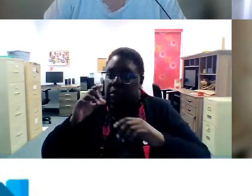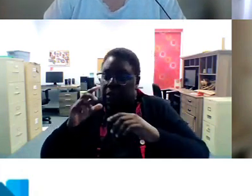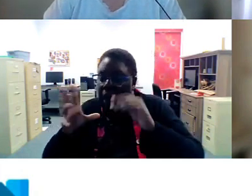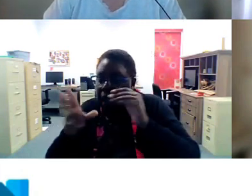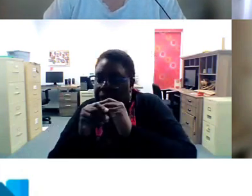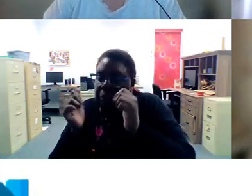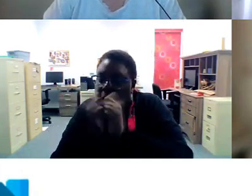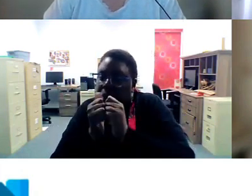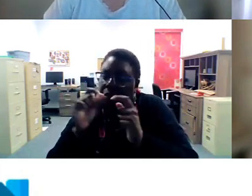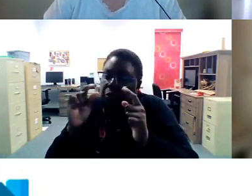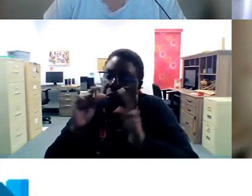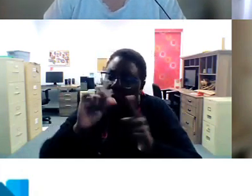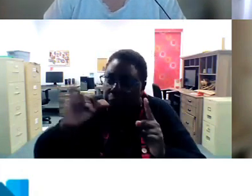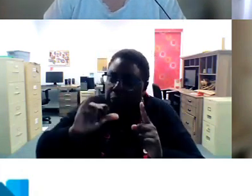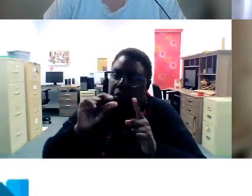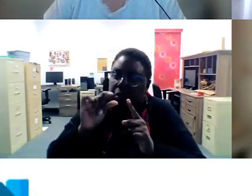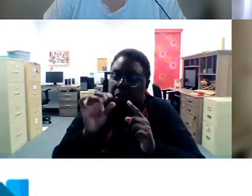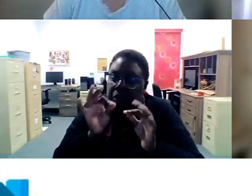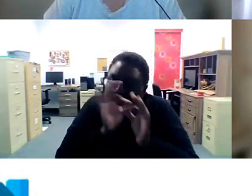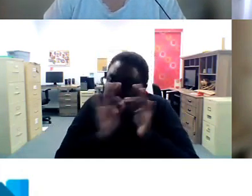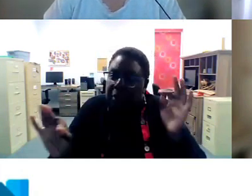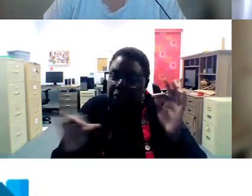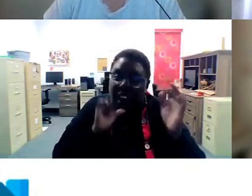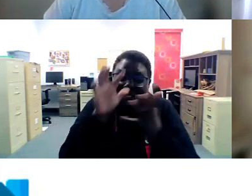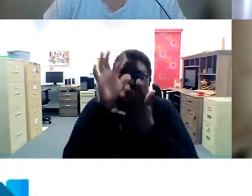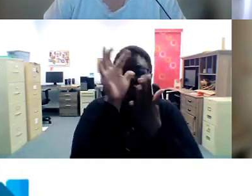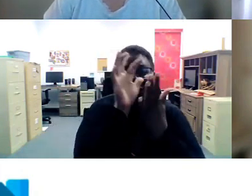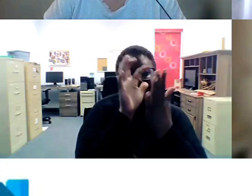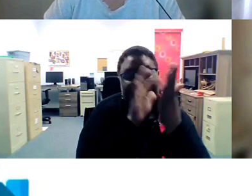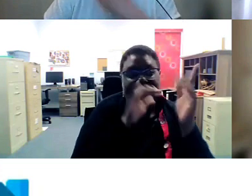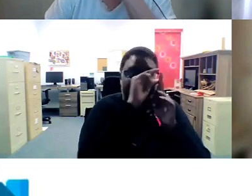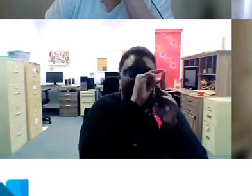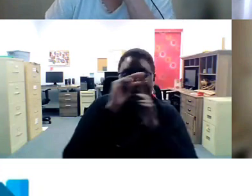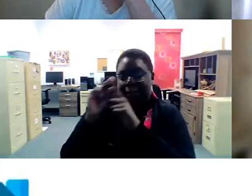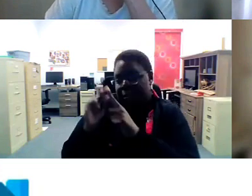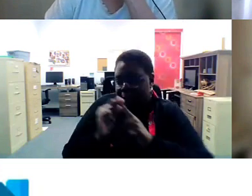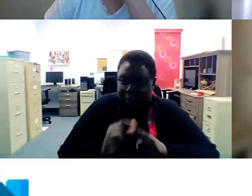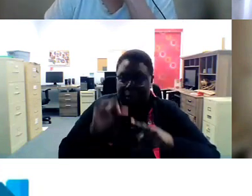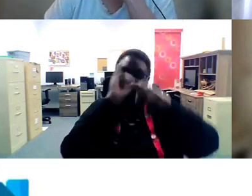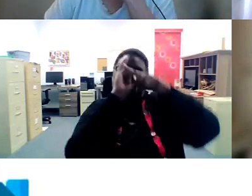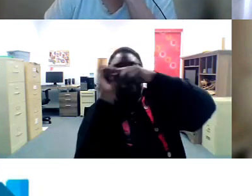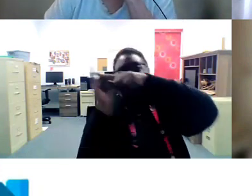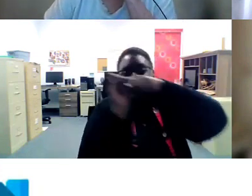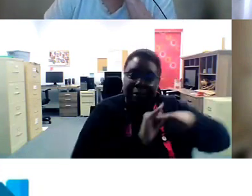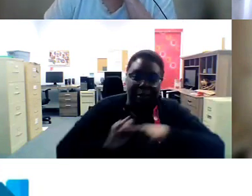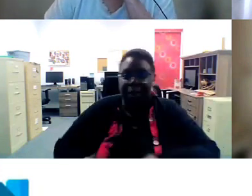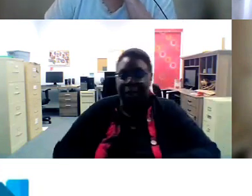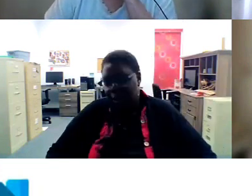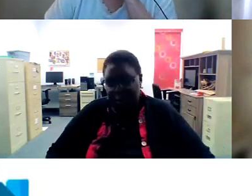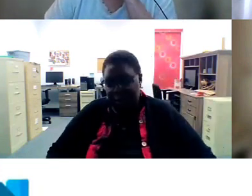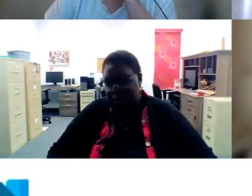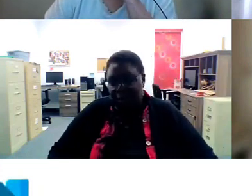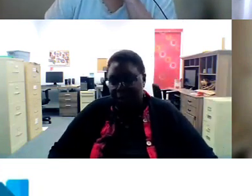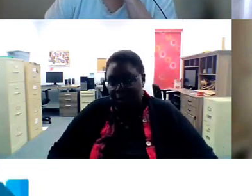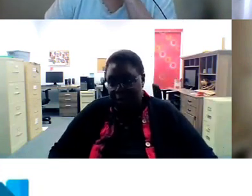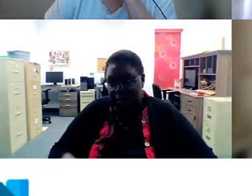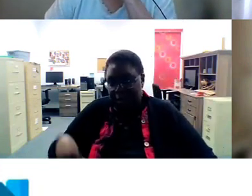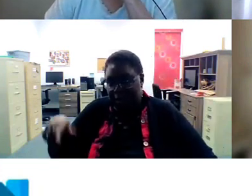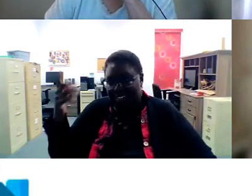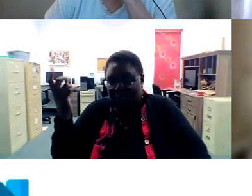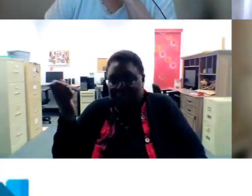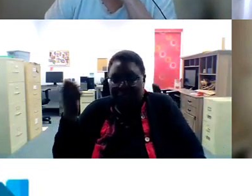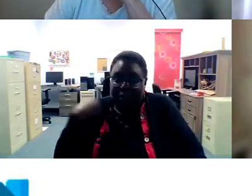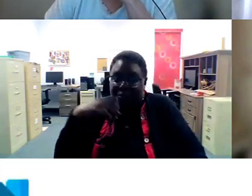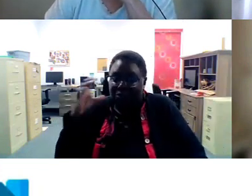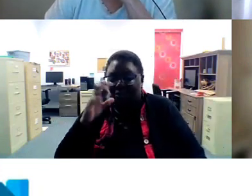topic, but for emergent readers? You know, we wanted to make sure that we had things that were not filled with lots of text,